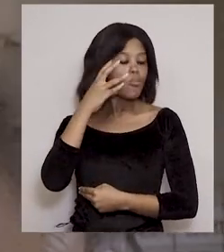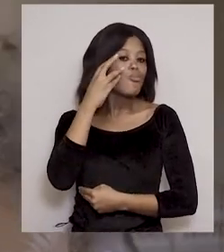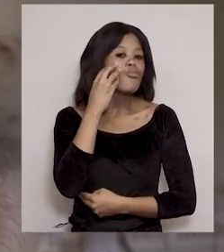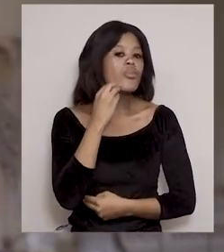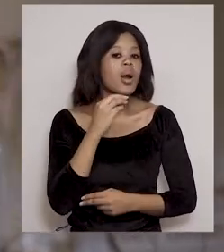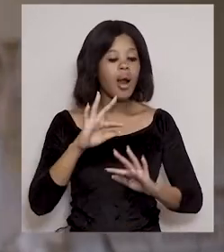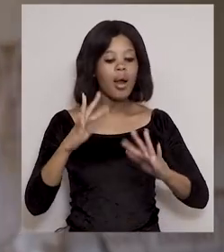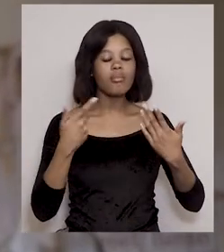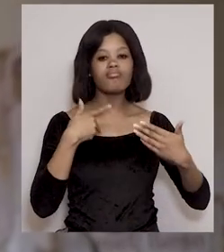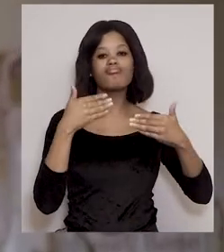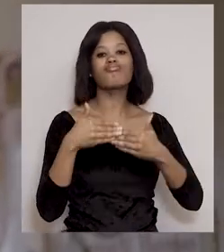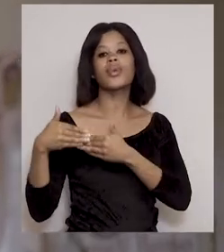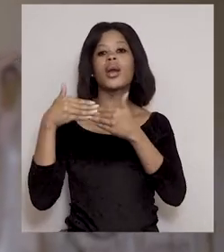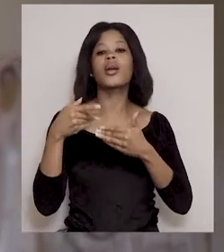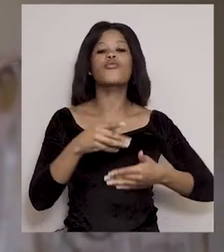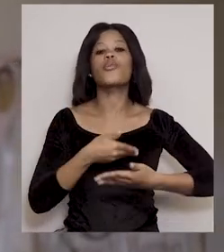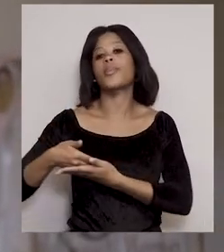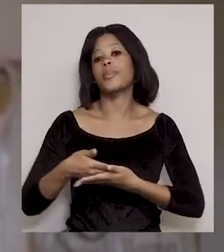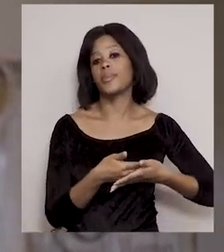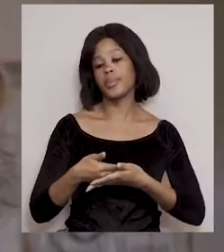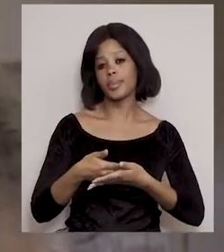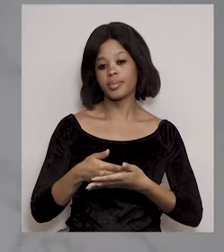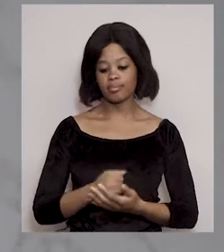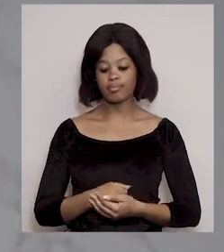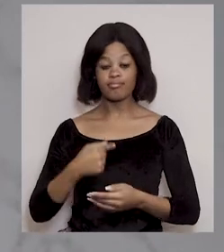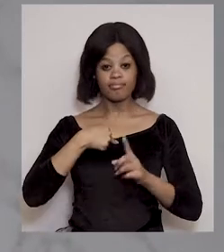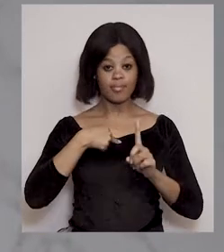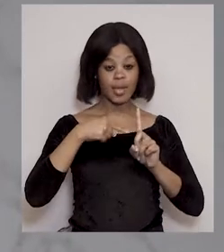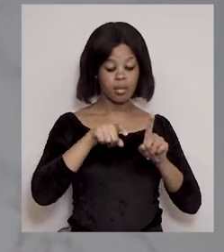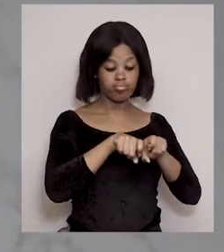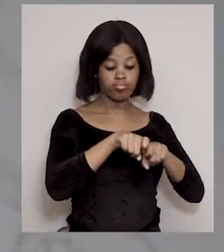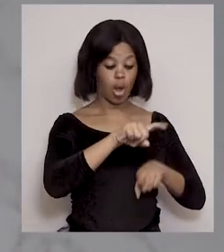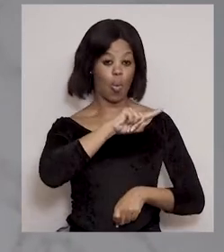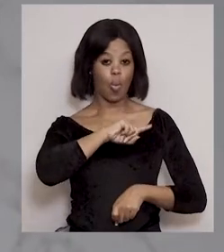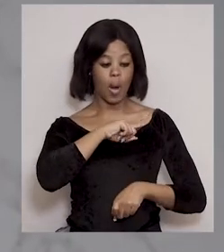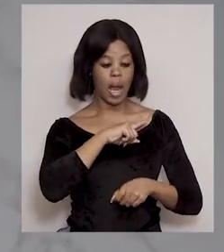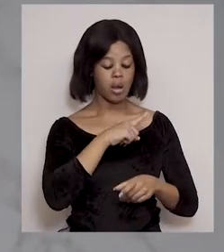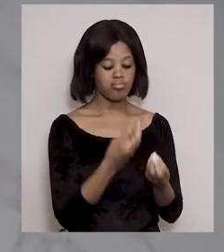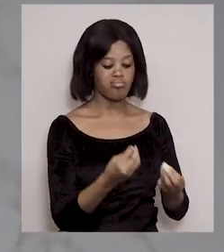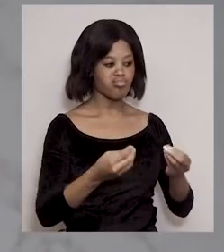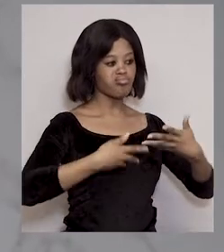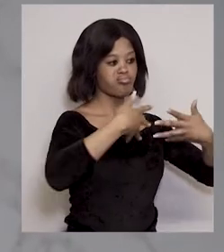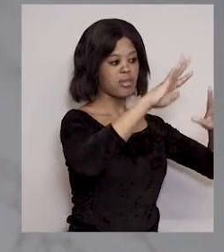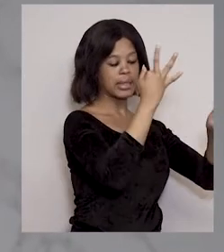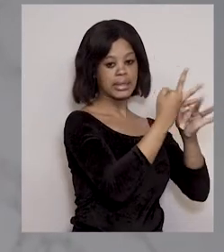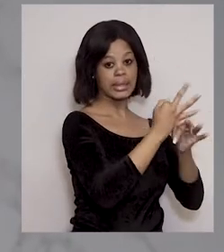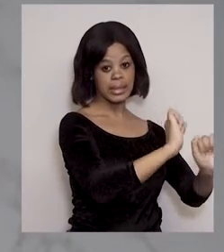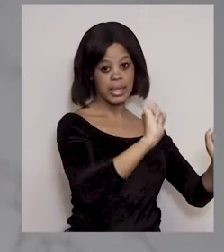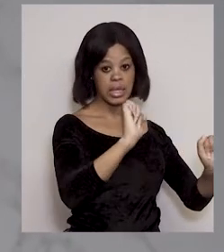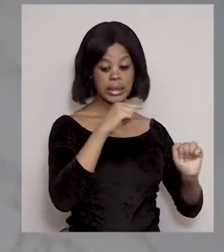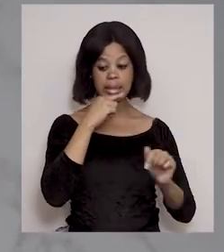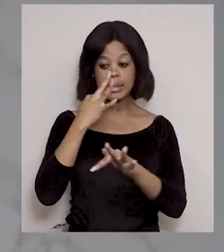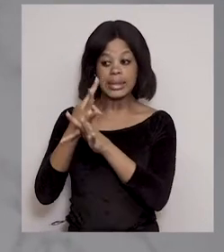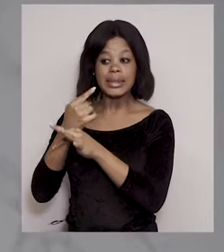I am this old, how am I gonna cope with this baby? Ke testile hobane bana ba ka bana ba tshakise ntate wa bona. Ela ga ba khutla ntate wa